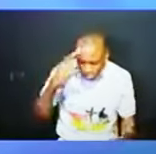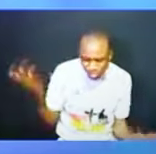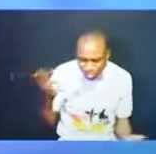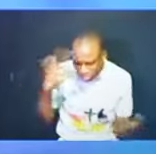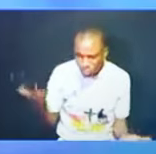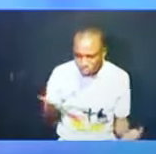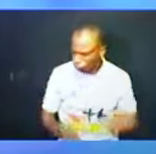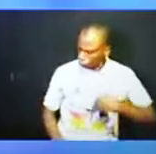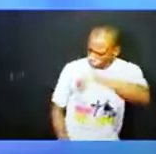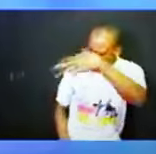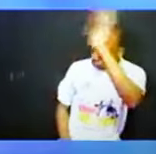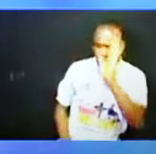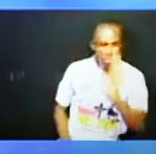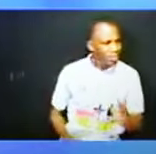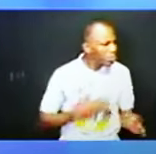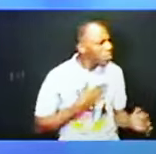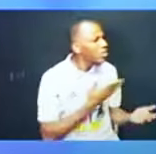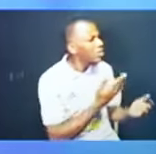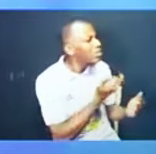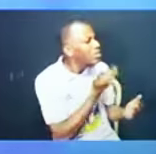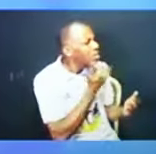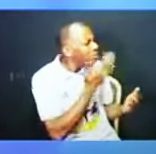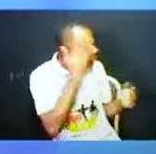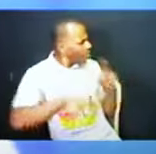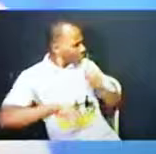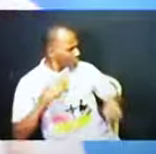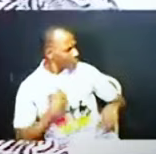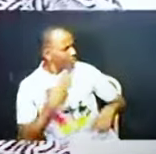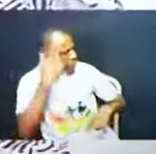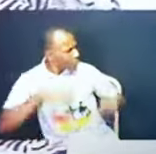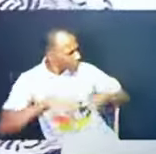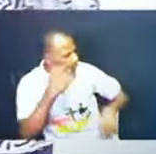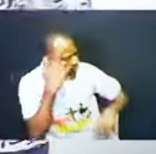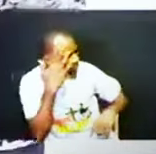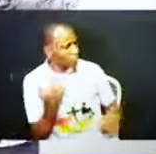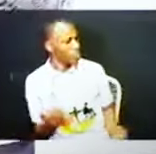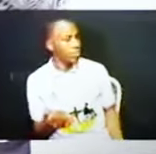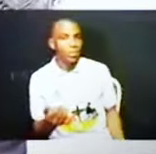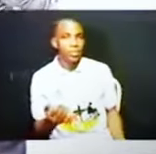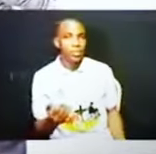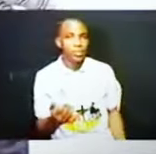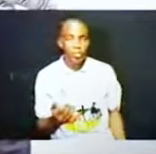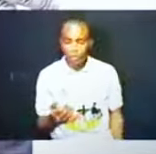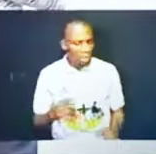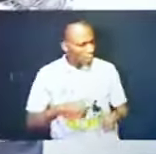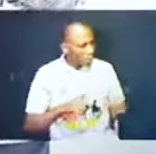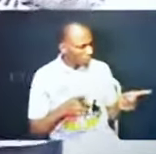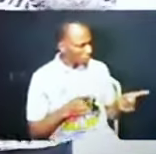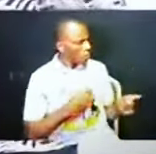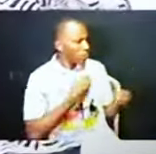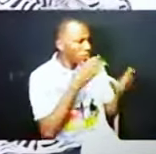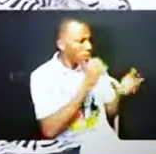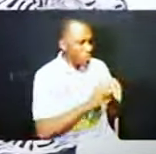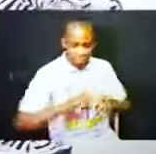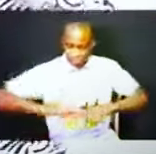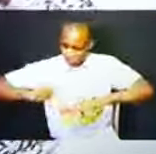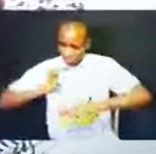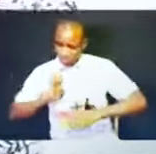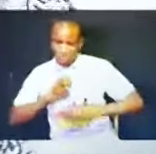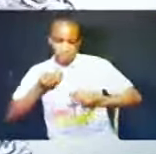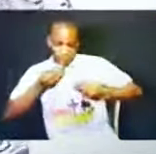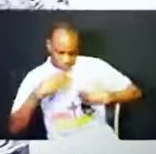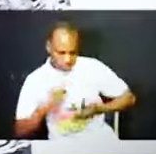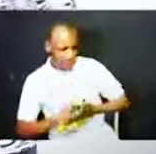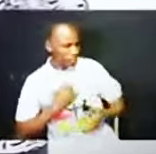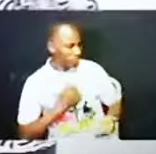Yes, what is this? Why are you sucking me? I didn't know. So the presiding elder asked me to come to you. The presiding elder said,